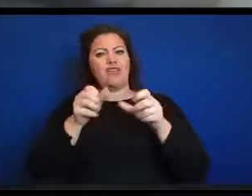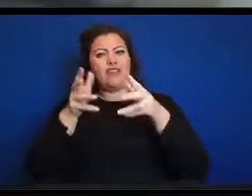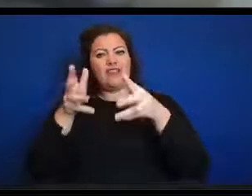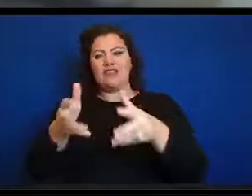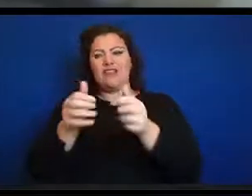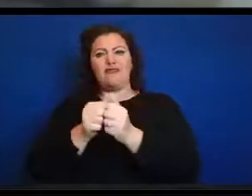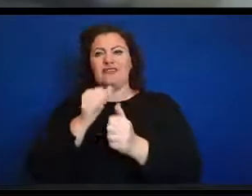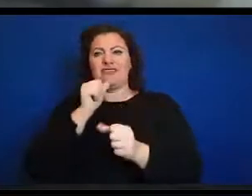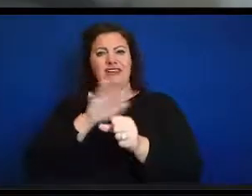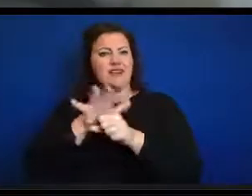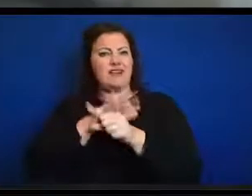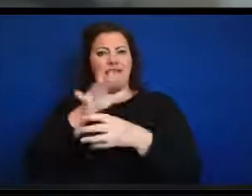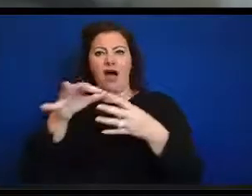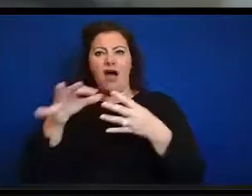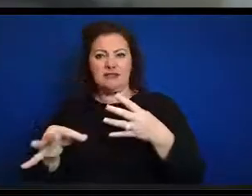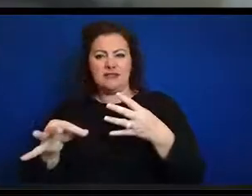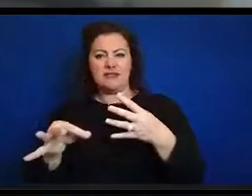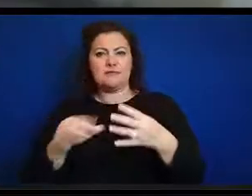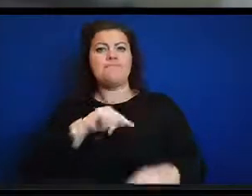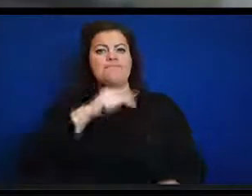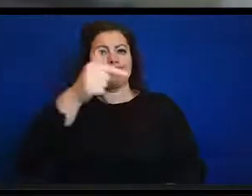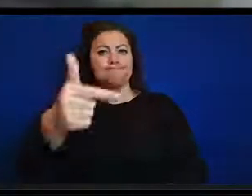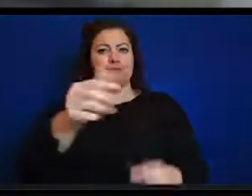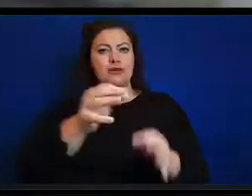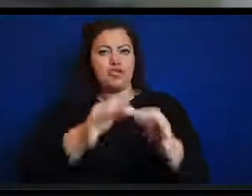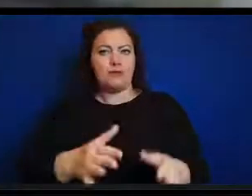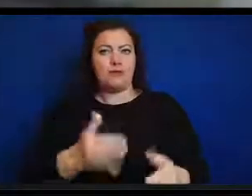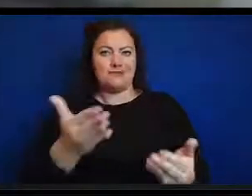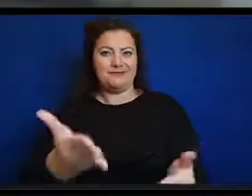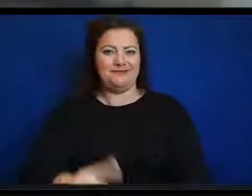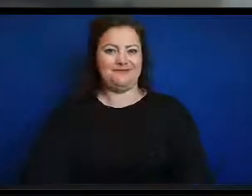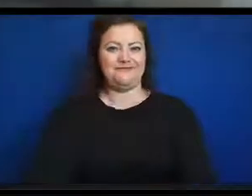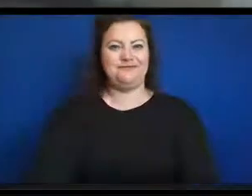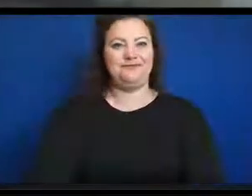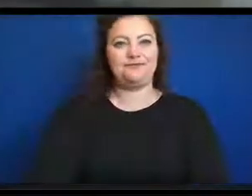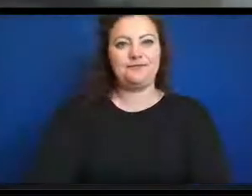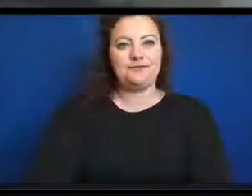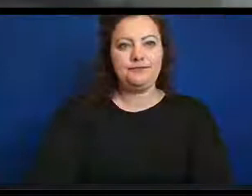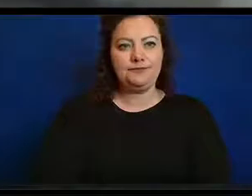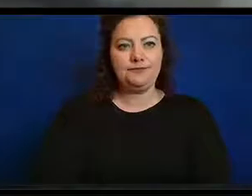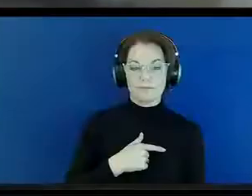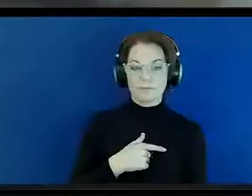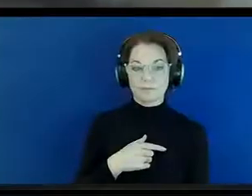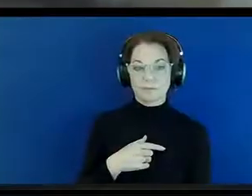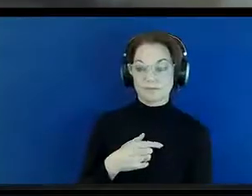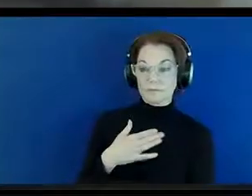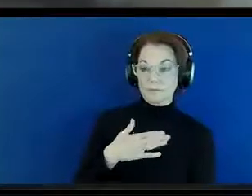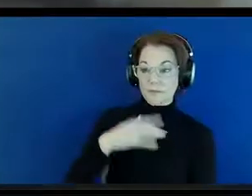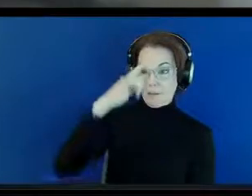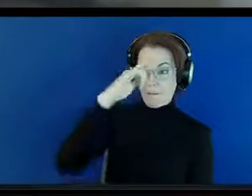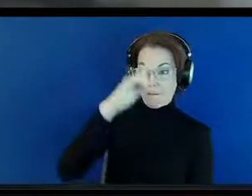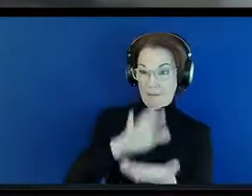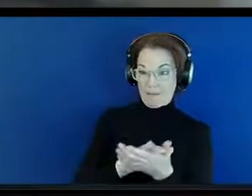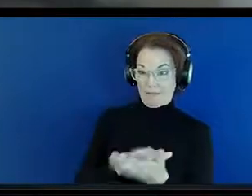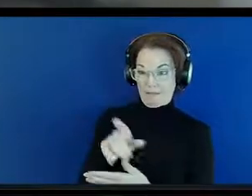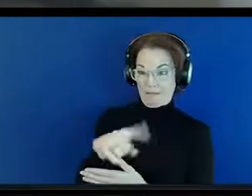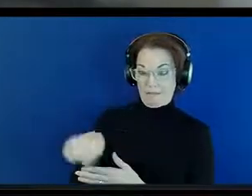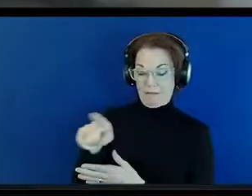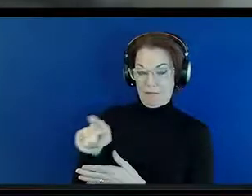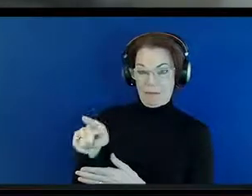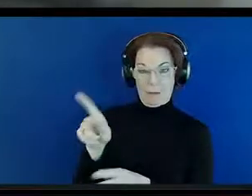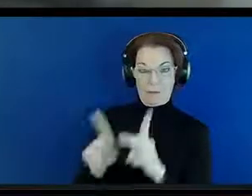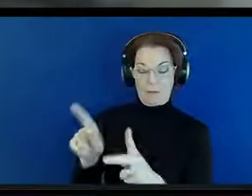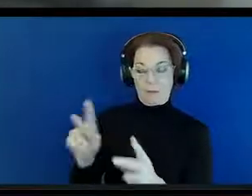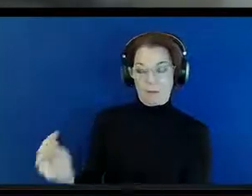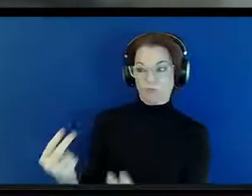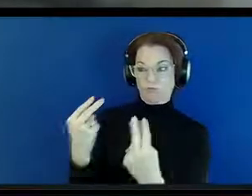few options. I believe that these individuals look to us, to look to you as their